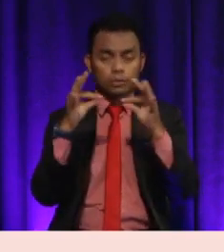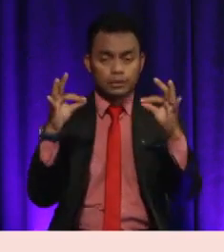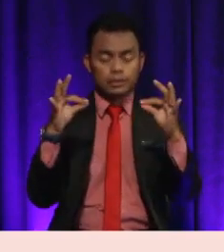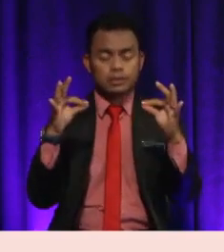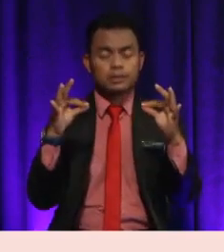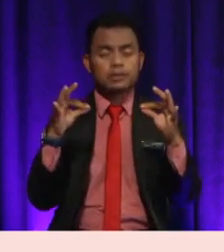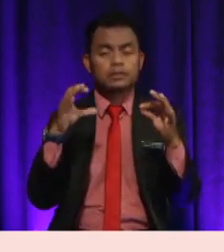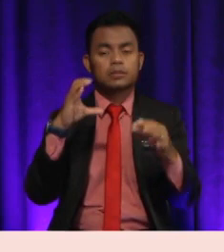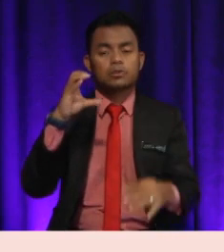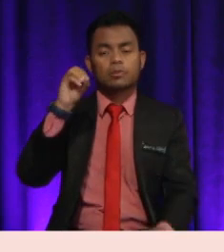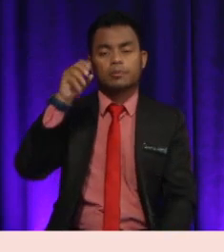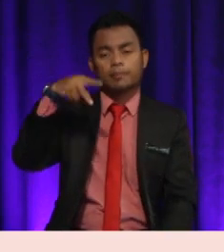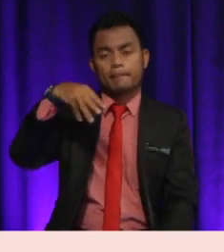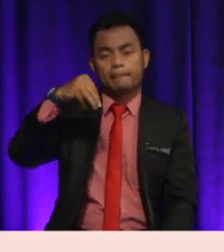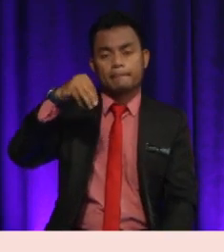reading comprehension part?